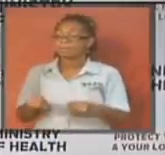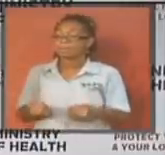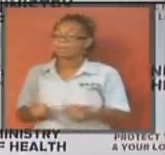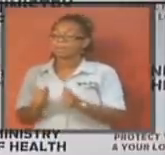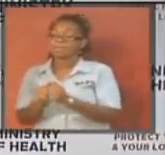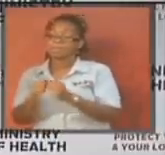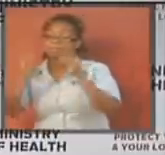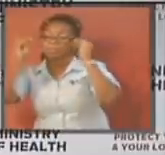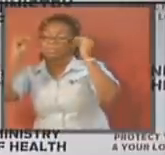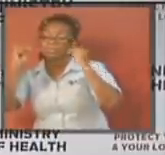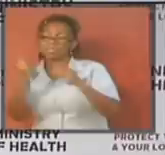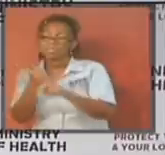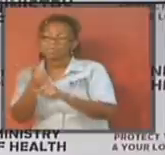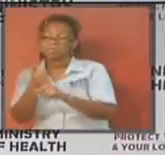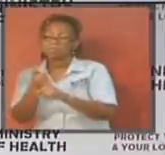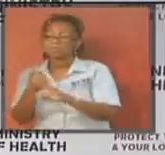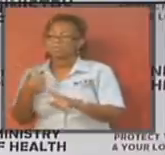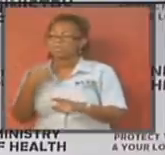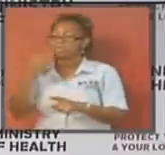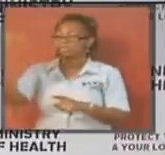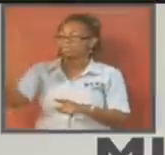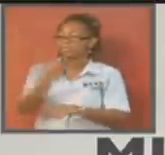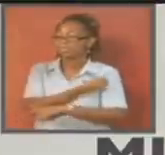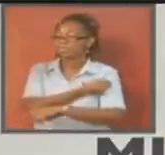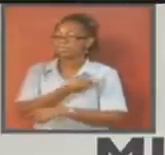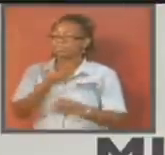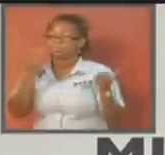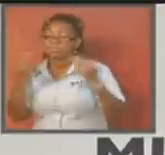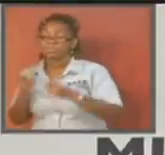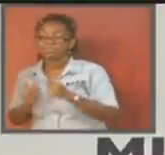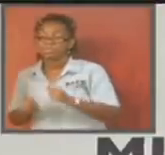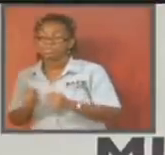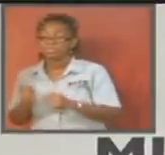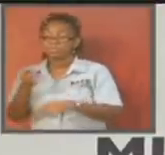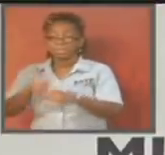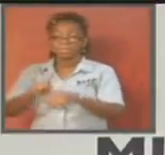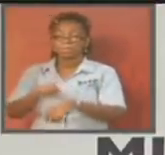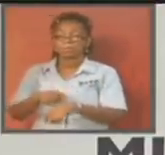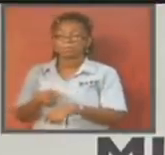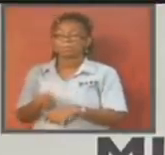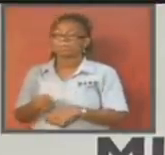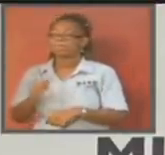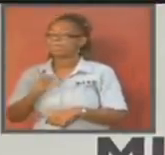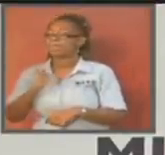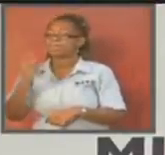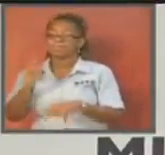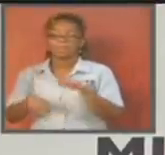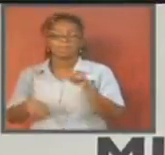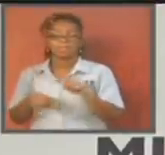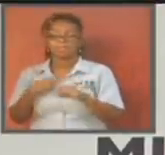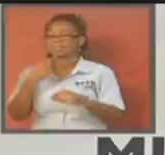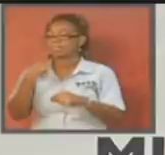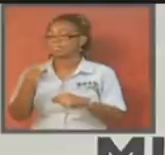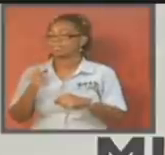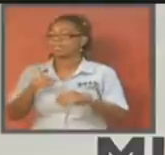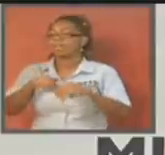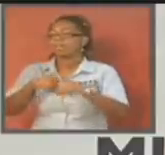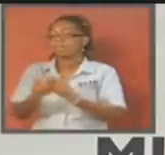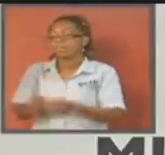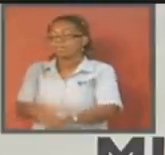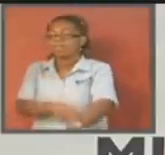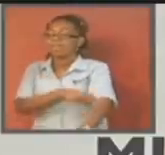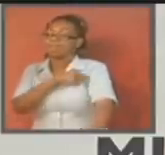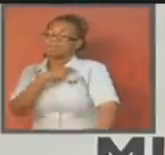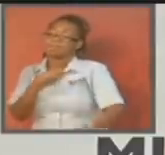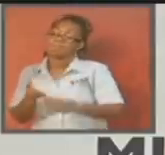Okay, so I can't give you an exact time. I mean, it's multiple health officials involved, so I'll have to get a time from the others, the principal pharmacist, food and